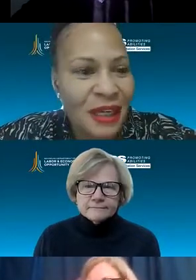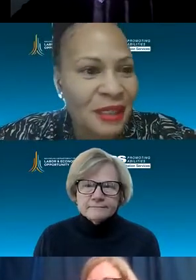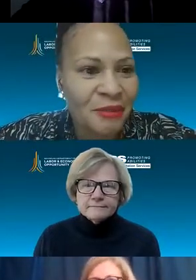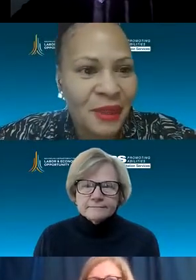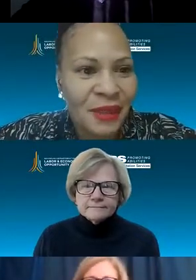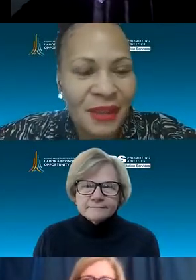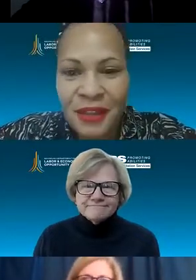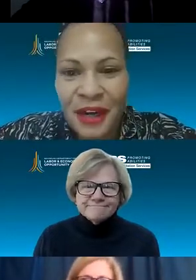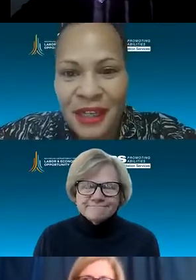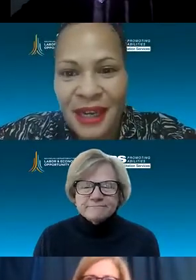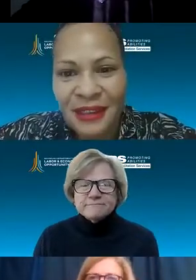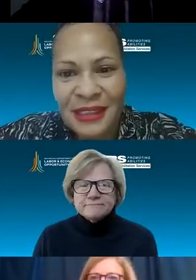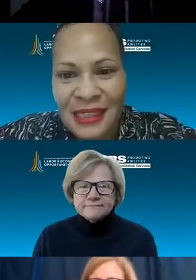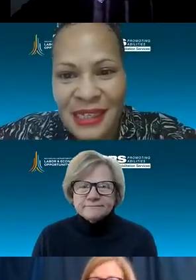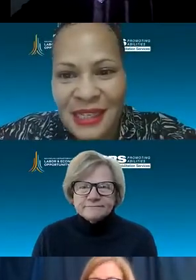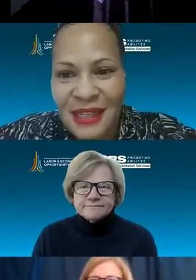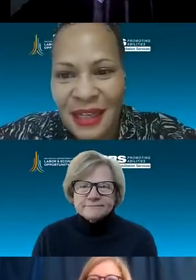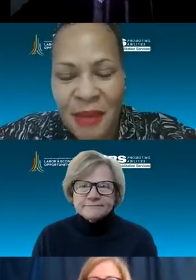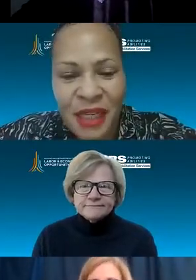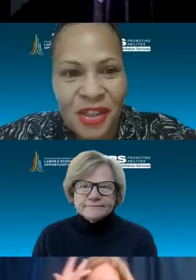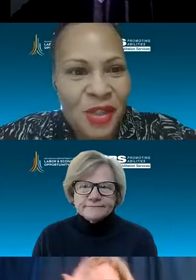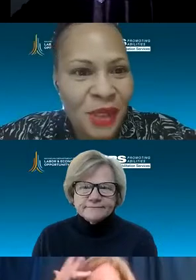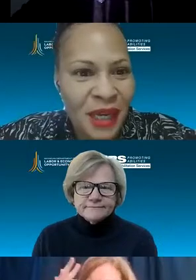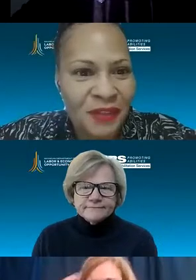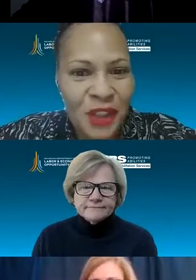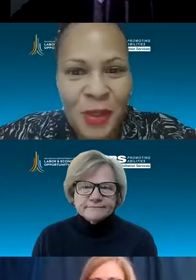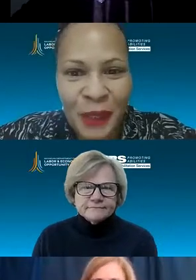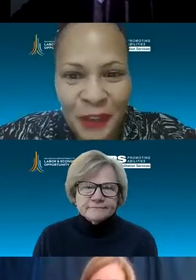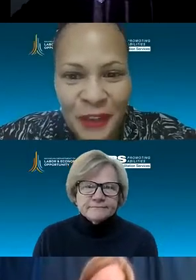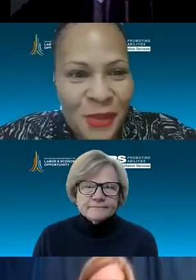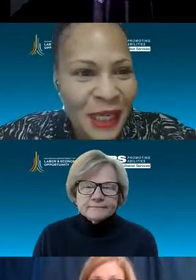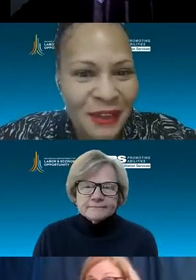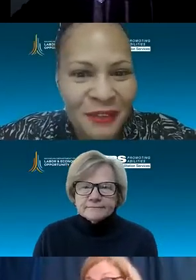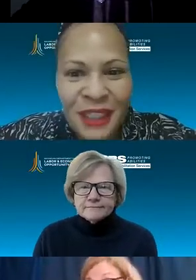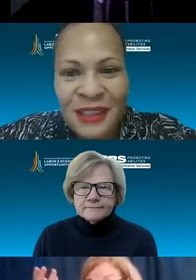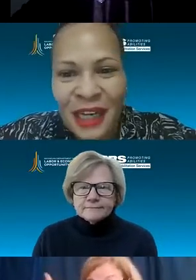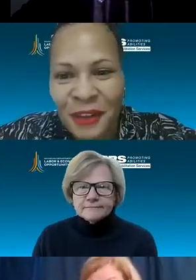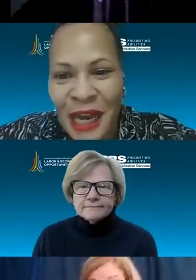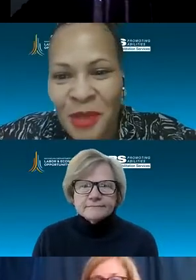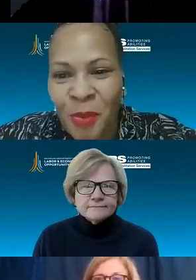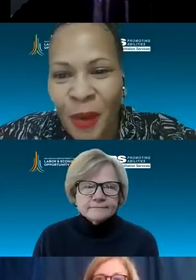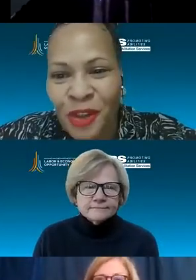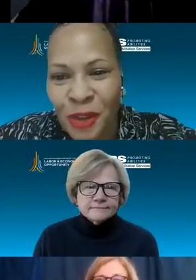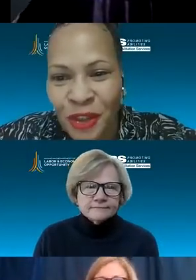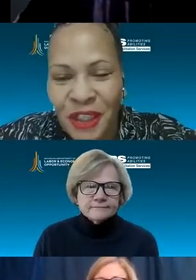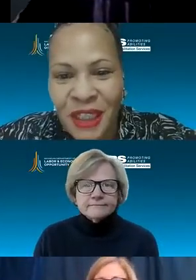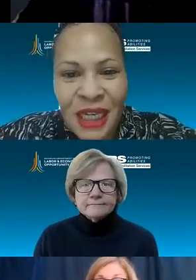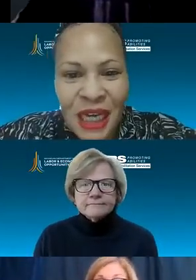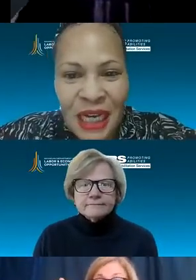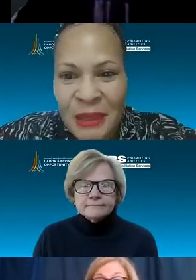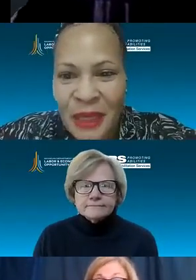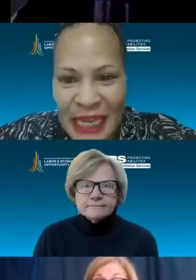Heart, Cardiac Disease and Accommodations. We have two speakers. We have Dr. Thomas Boyden